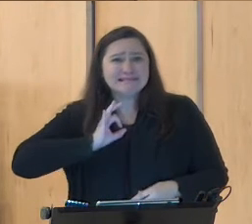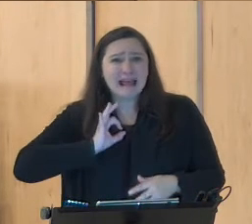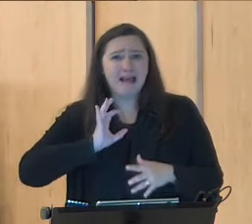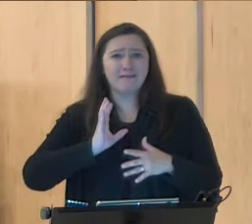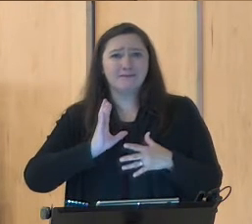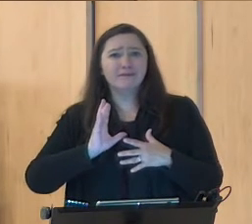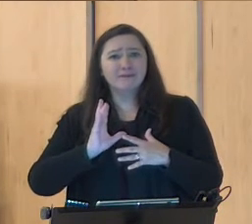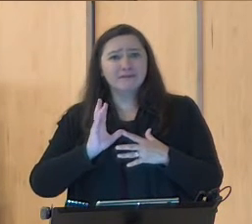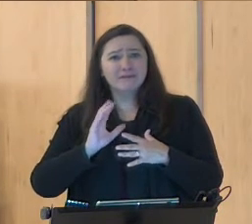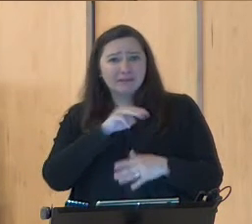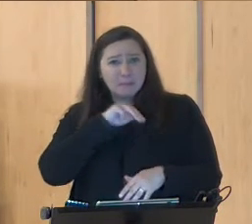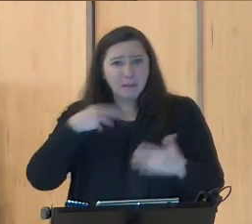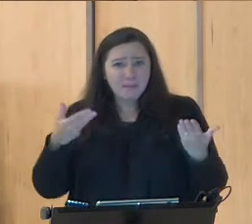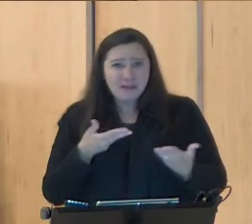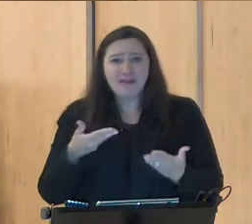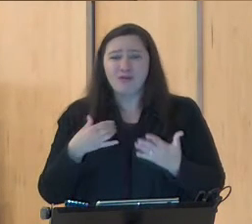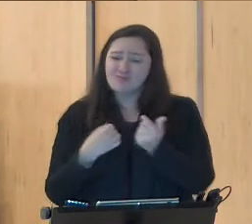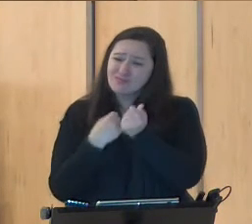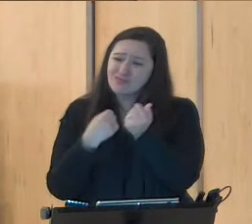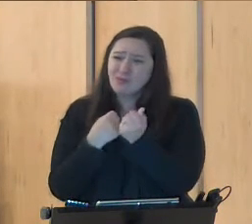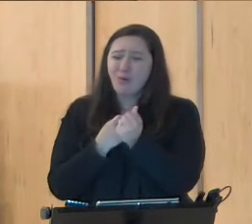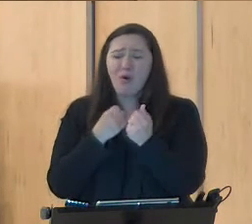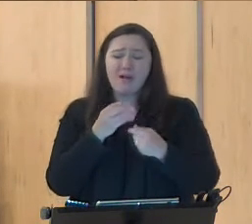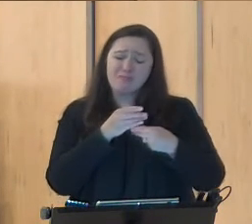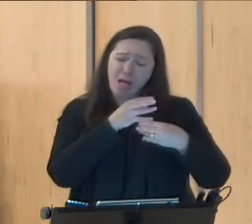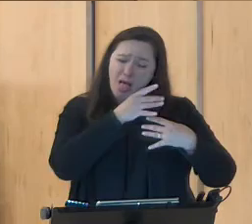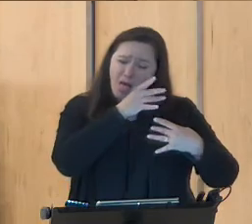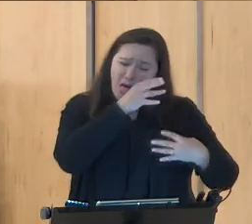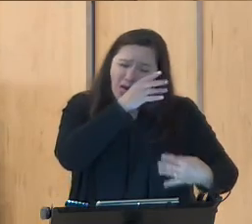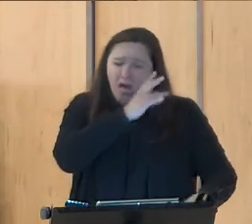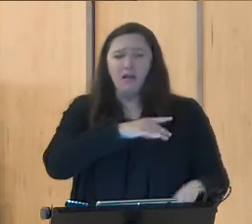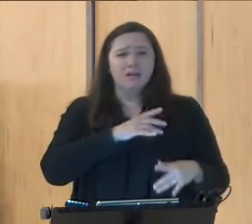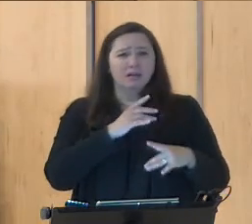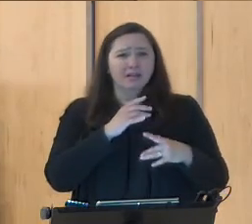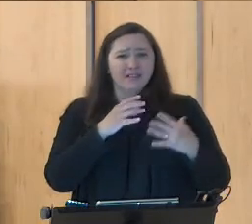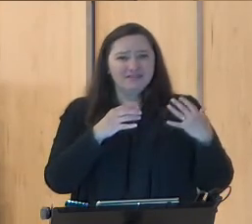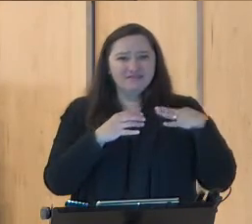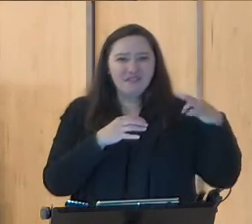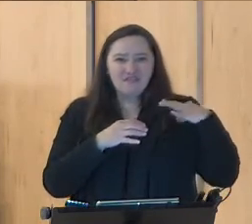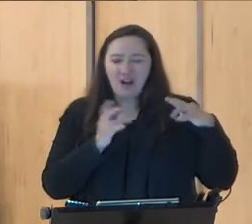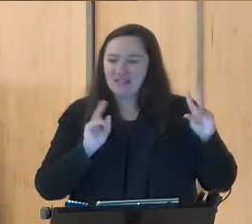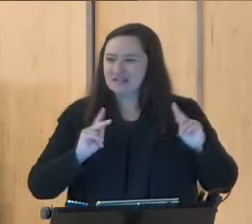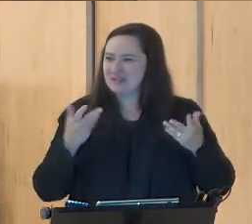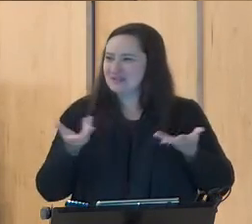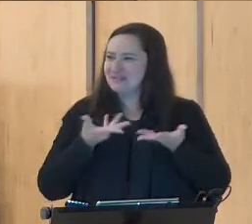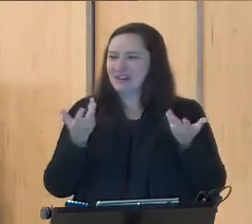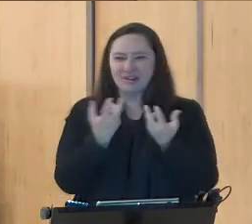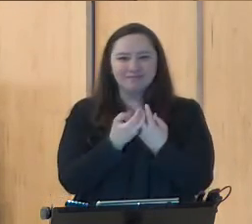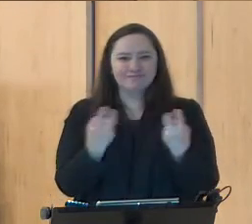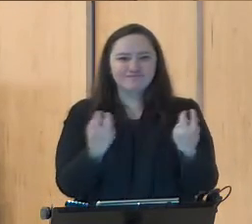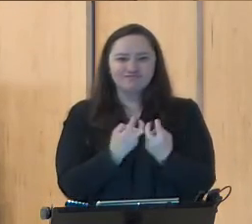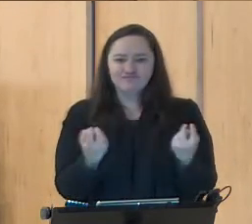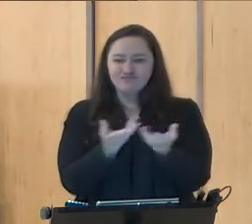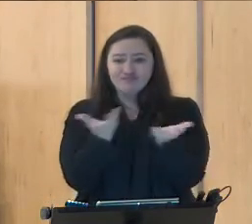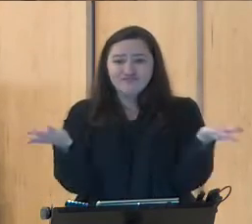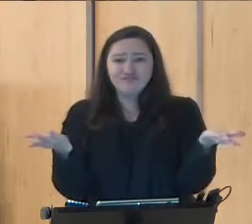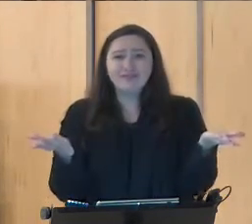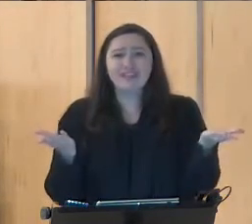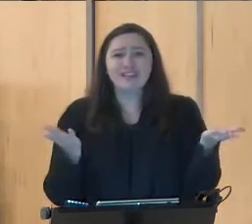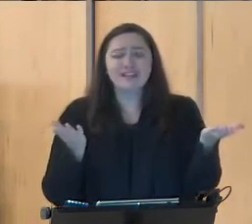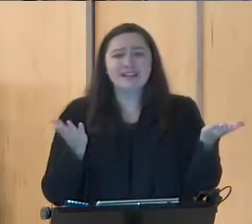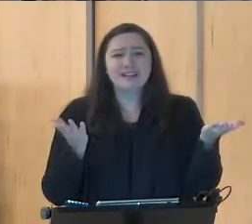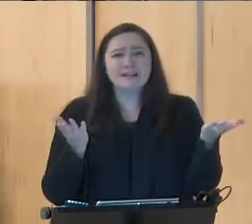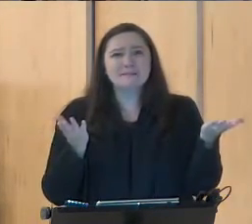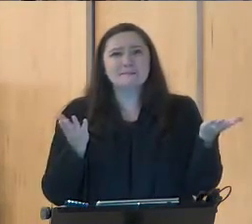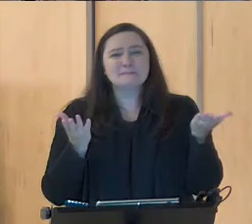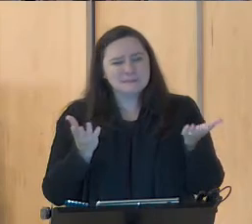work, and dozens and dozens and dozens of volunteers sitting here. And then when you think of